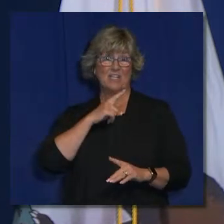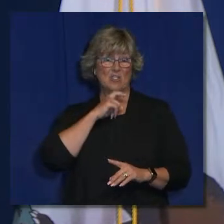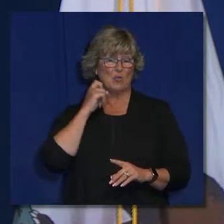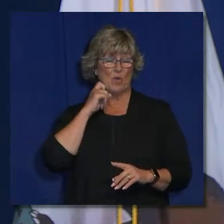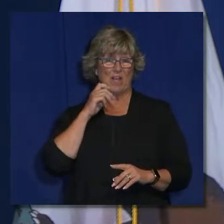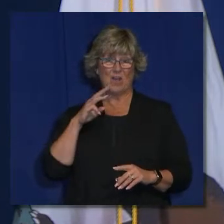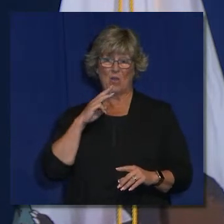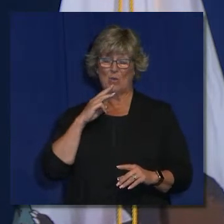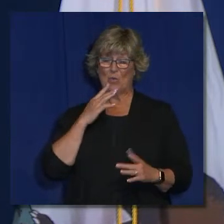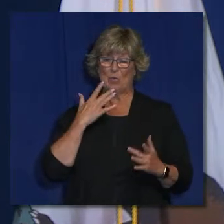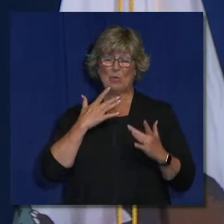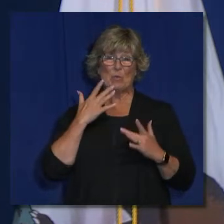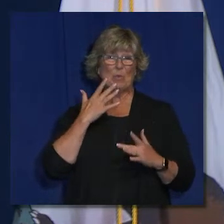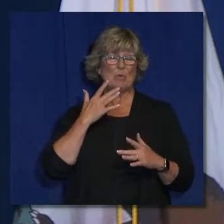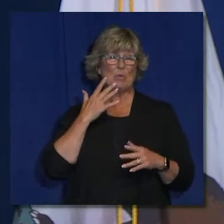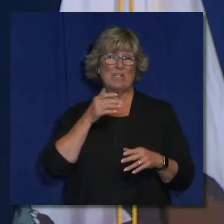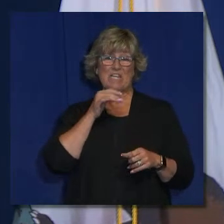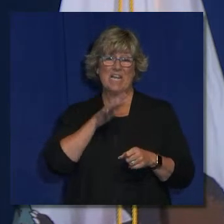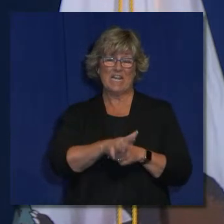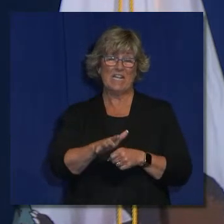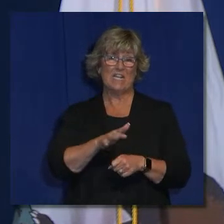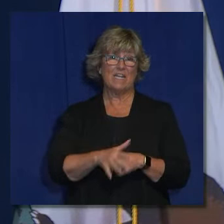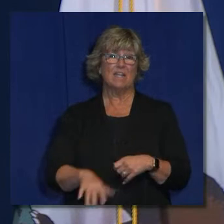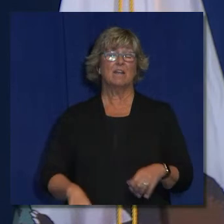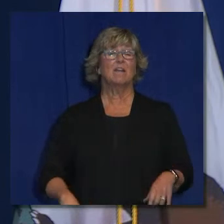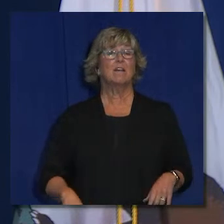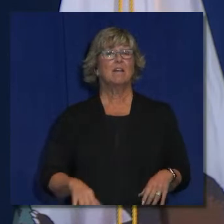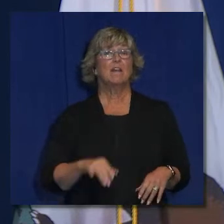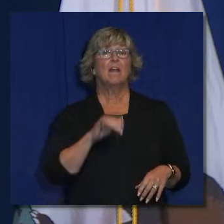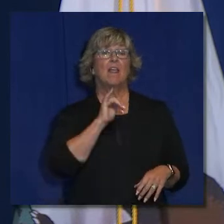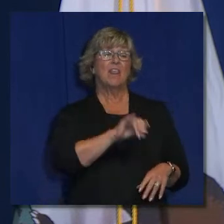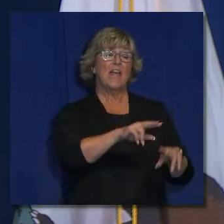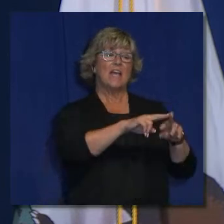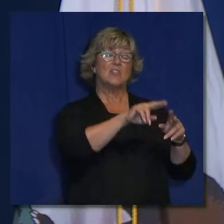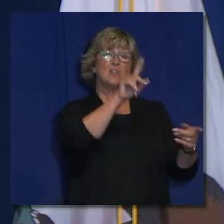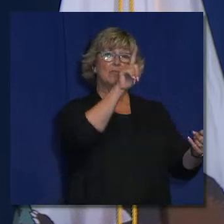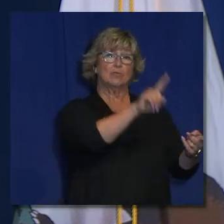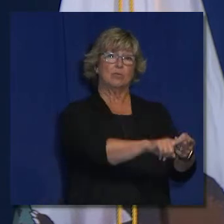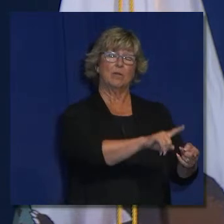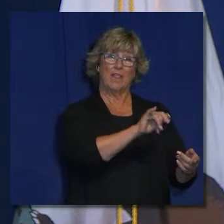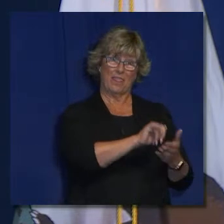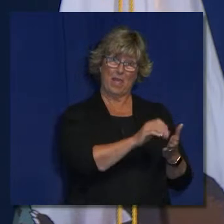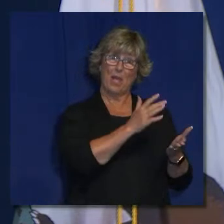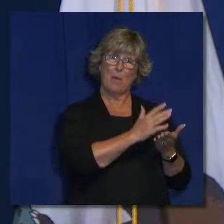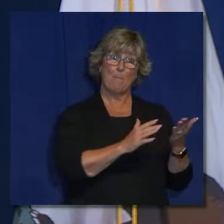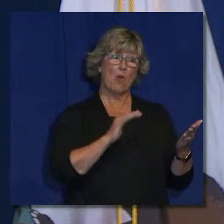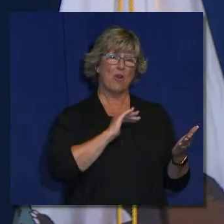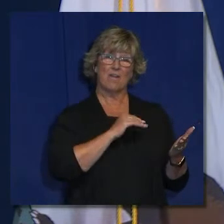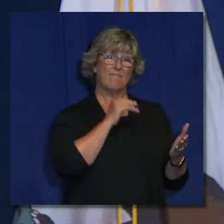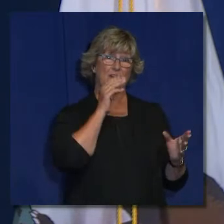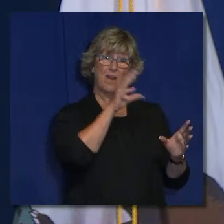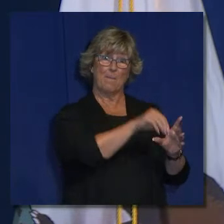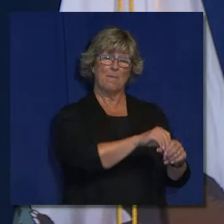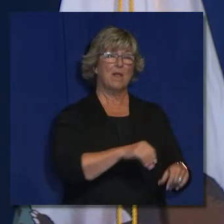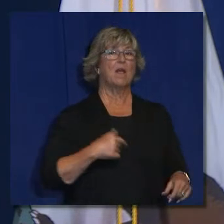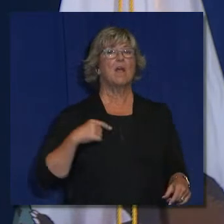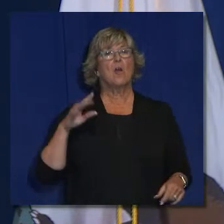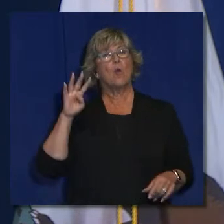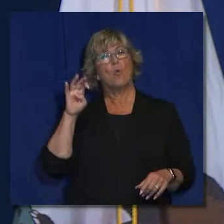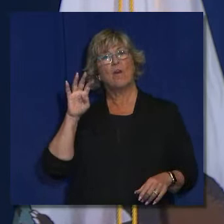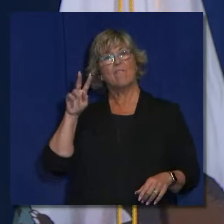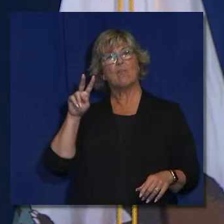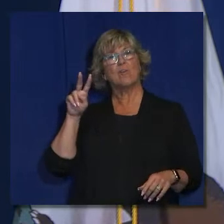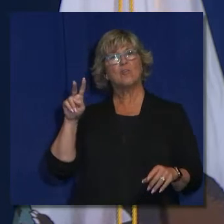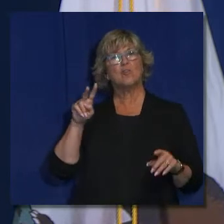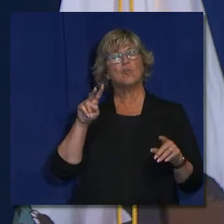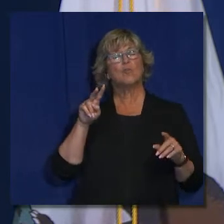is, at a premium, at a shortage, is desalination not part of the state's strategy now going forward? Well, we have 142 action